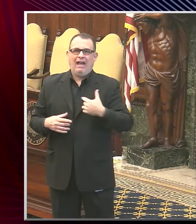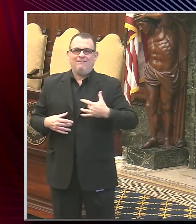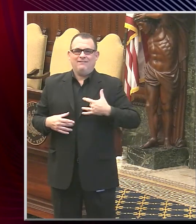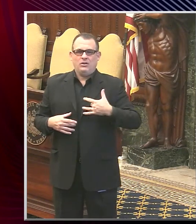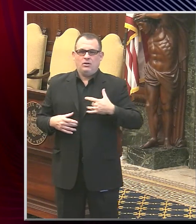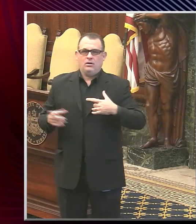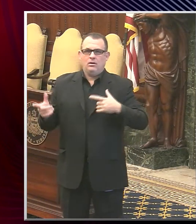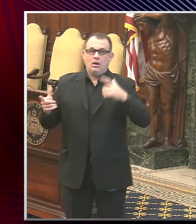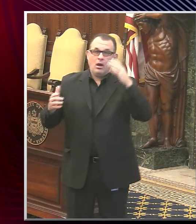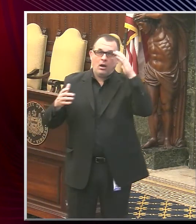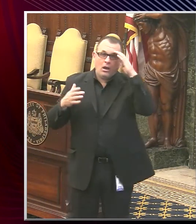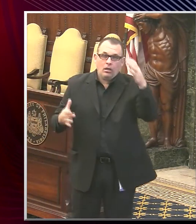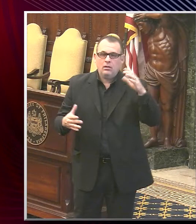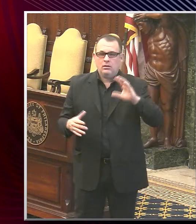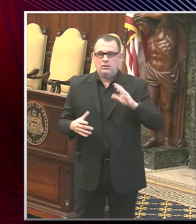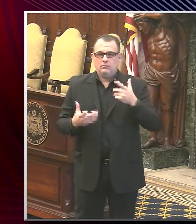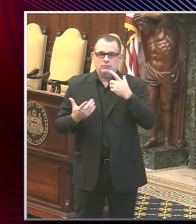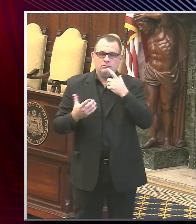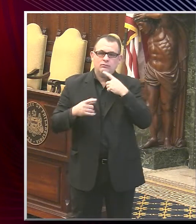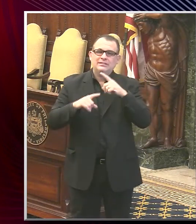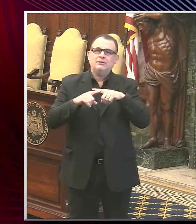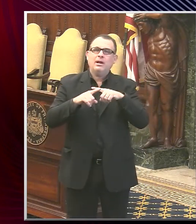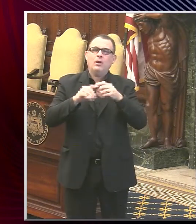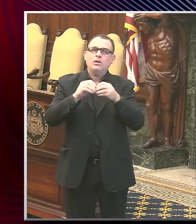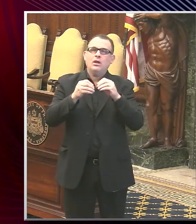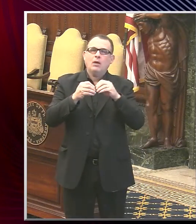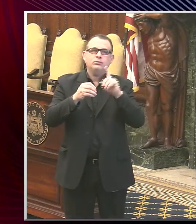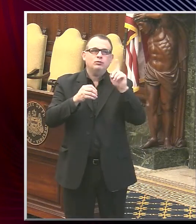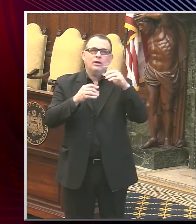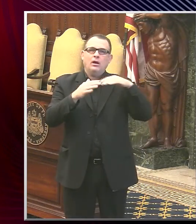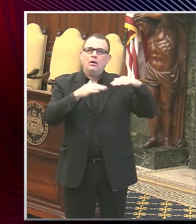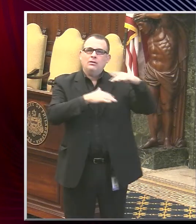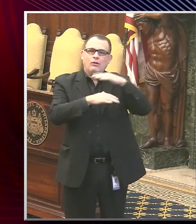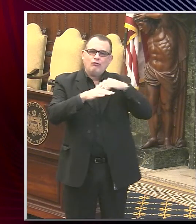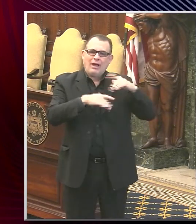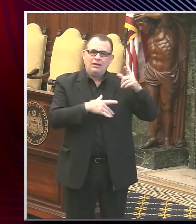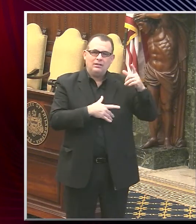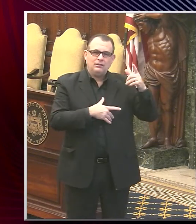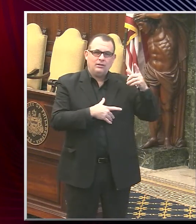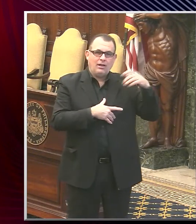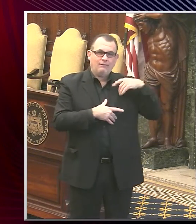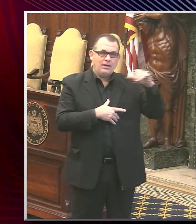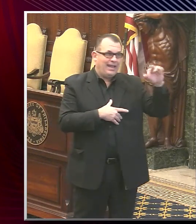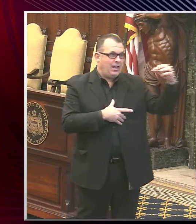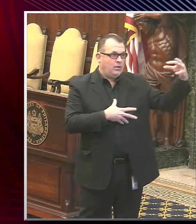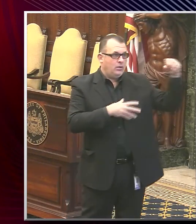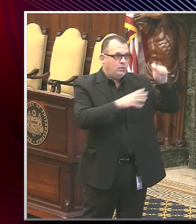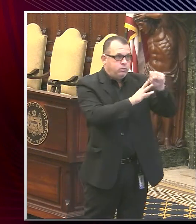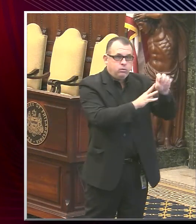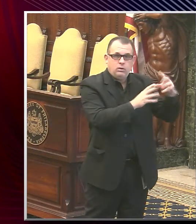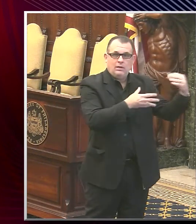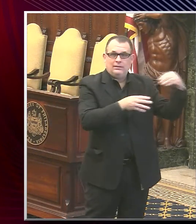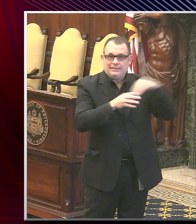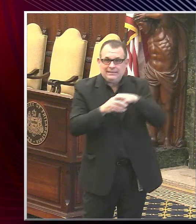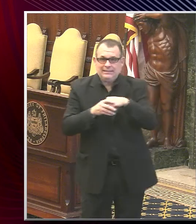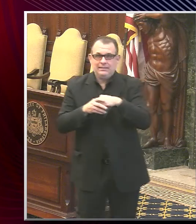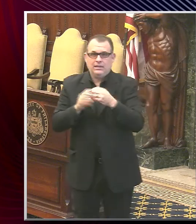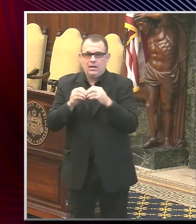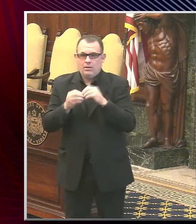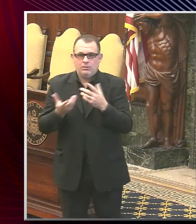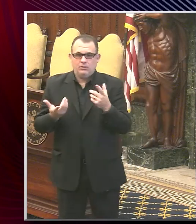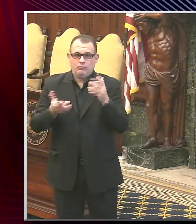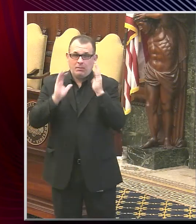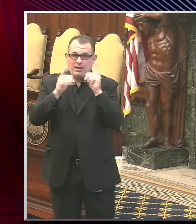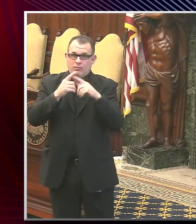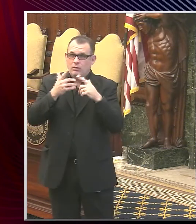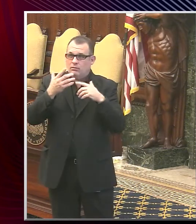volume of airflow and the idea of introducing outside air may be more important than, the filtration or what happens to the air when it's circulated